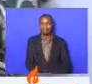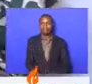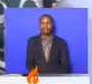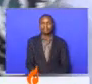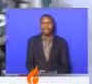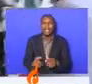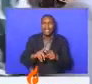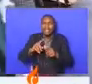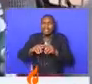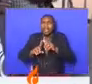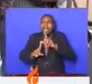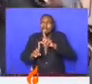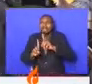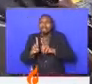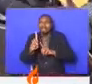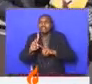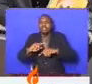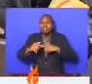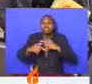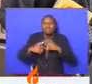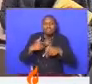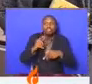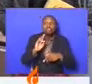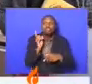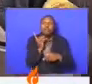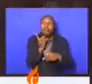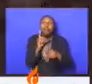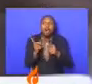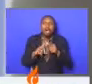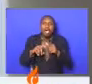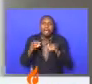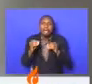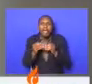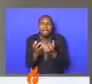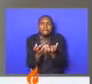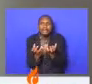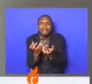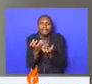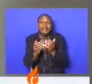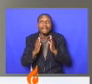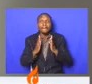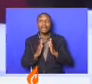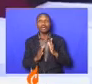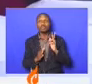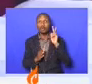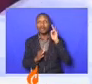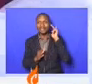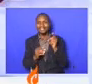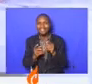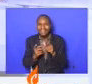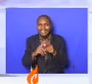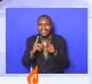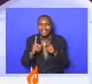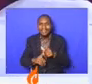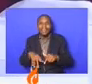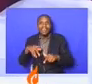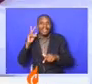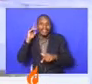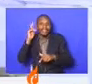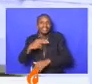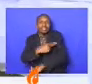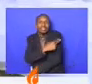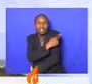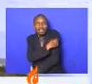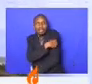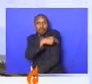Etaro ya ya nigera agendari tukuri ankyo chinka kira chikumira na nabu unchururi ya ime umo chobo songo uboigo asenye gitari ya Kisii teaching and